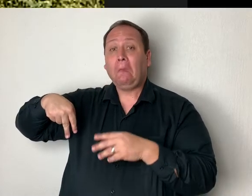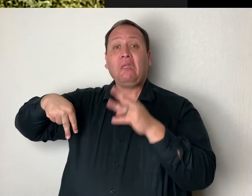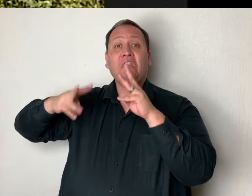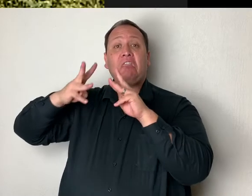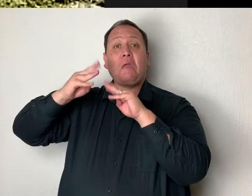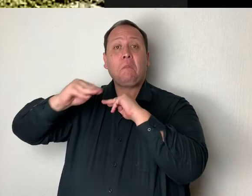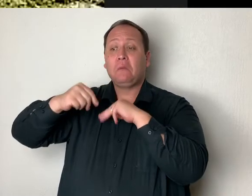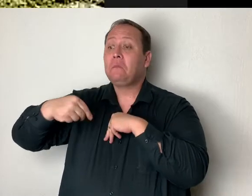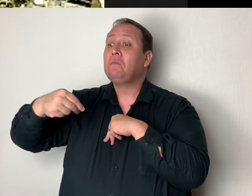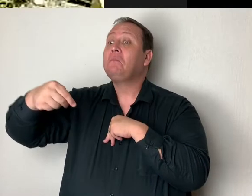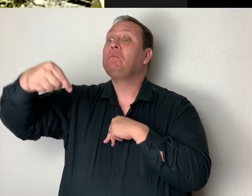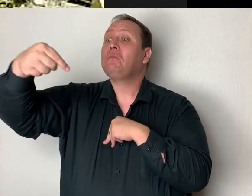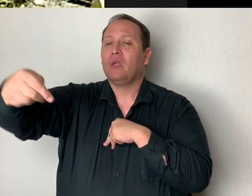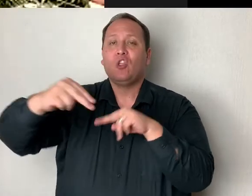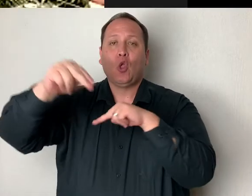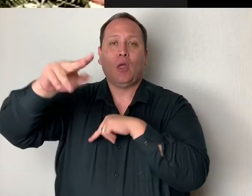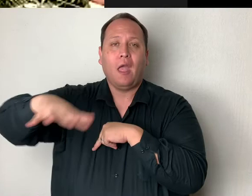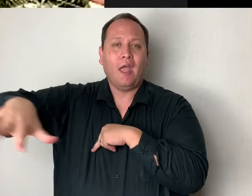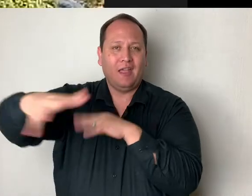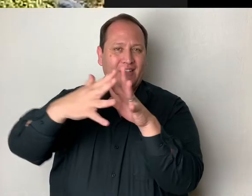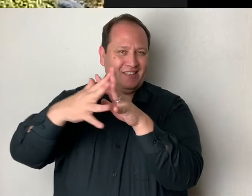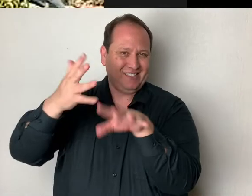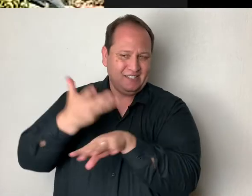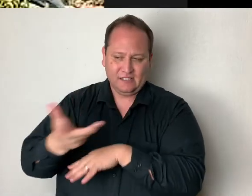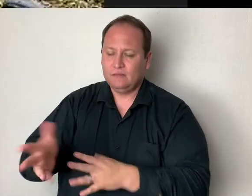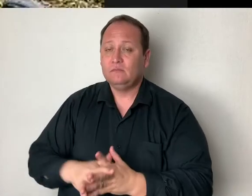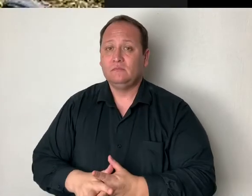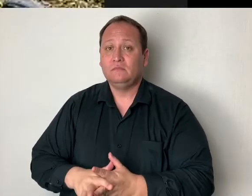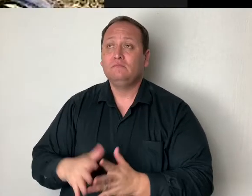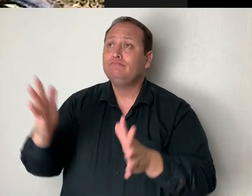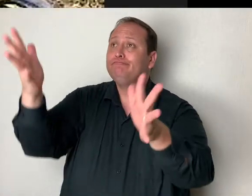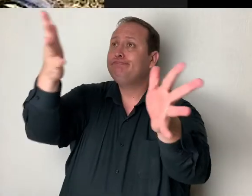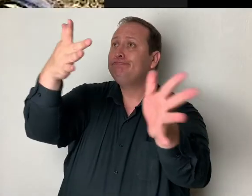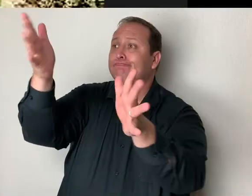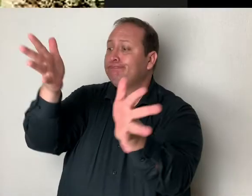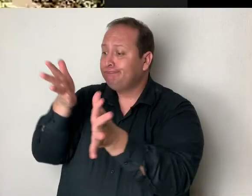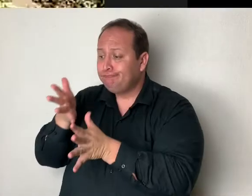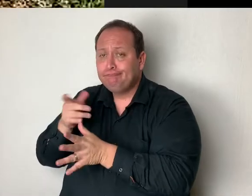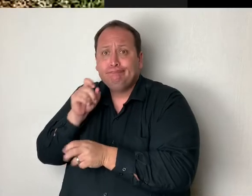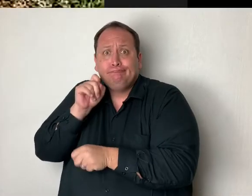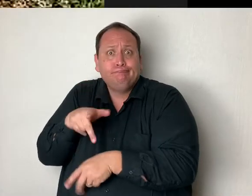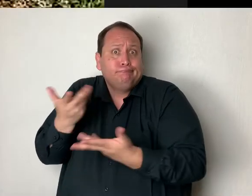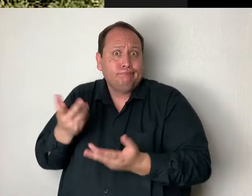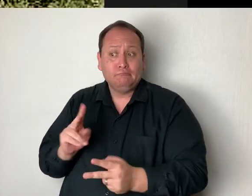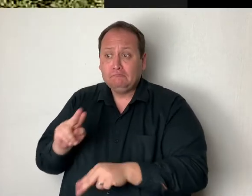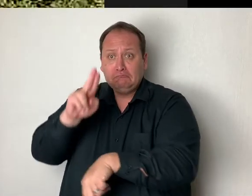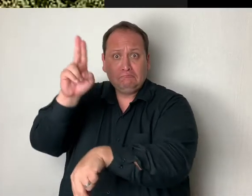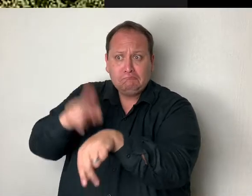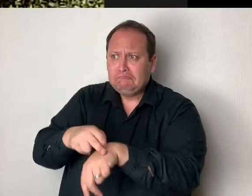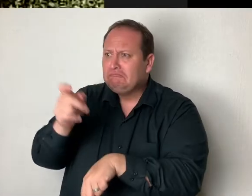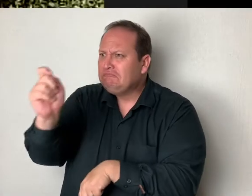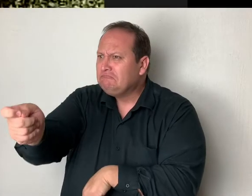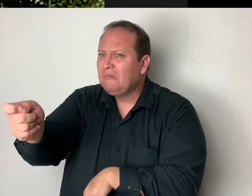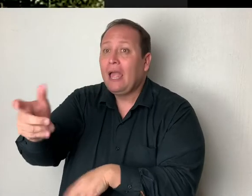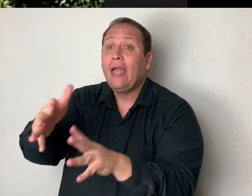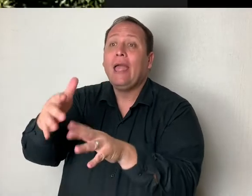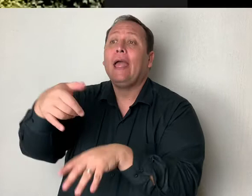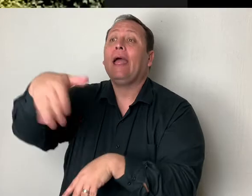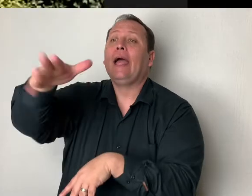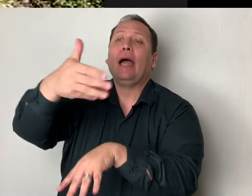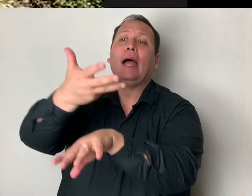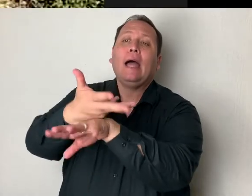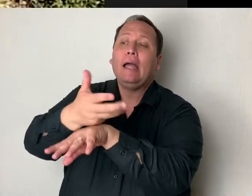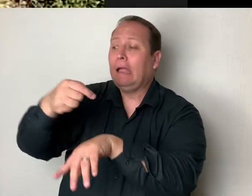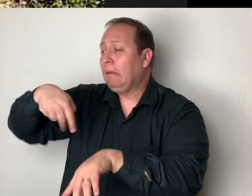en Estados Unidos es el mismo clima. Entonces la naturaleza no reconoce las fronteras